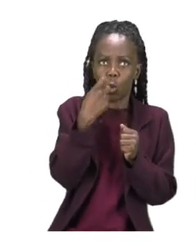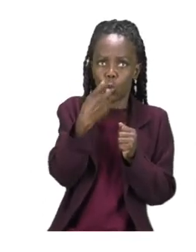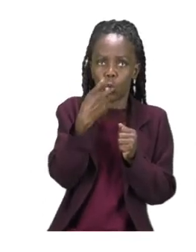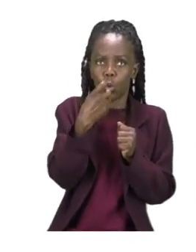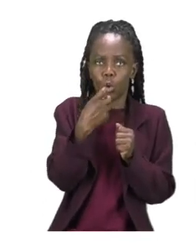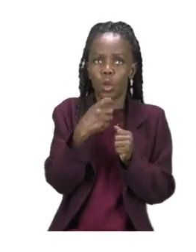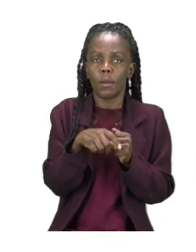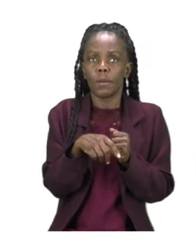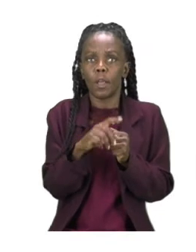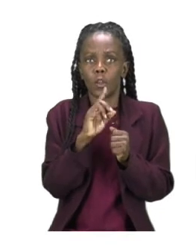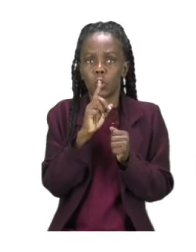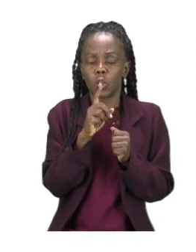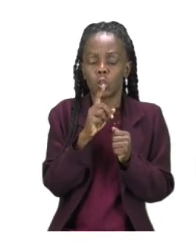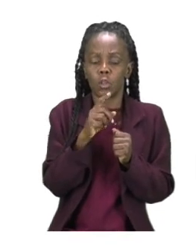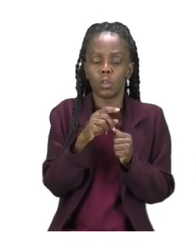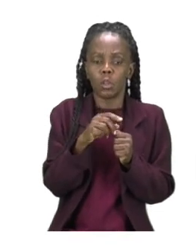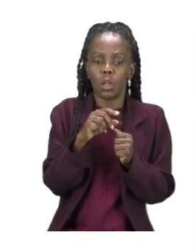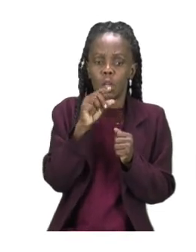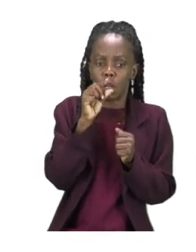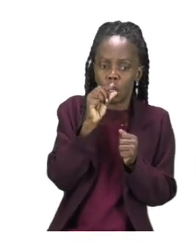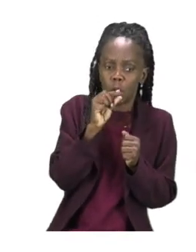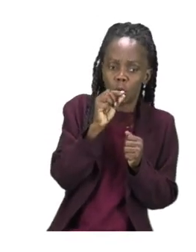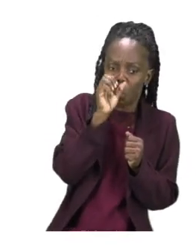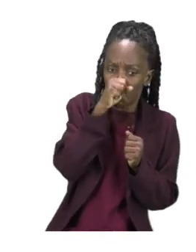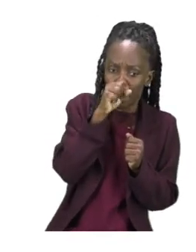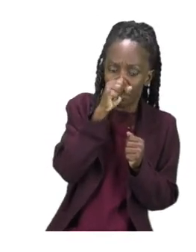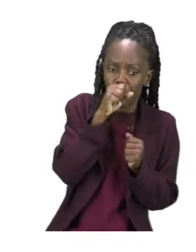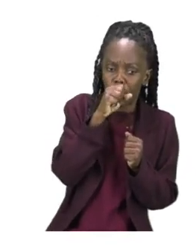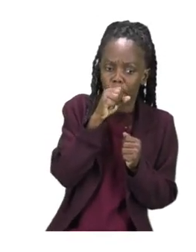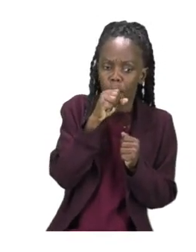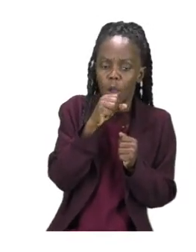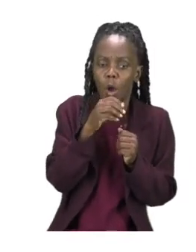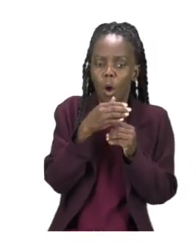frightened and he said, "Not by the hairs of my